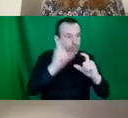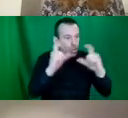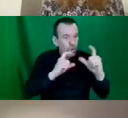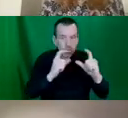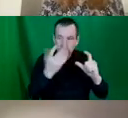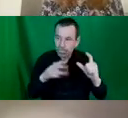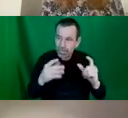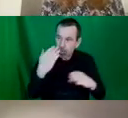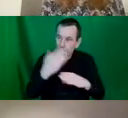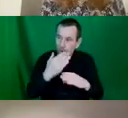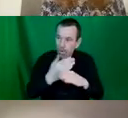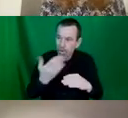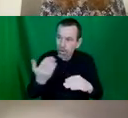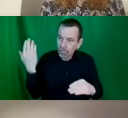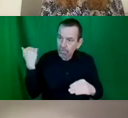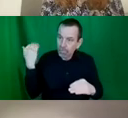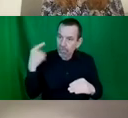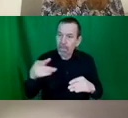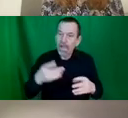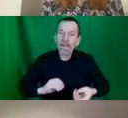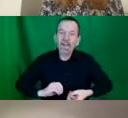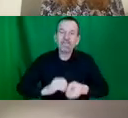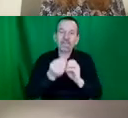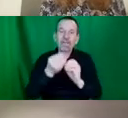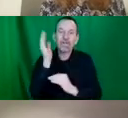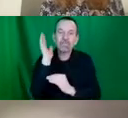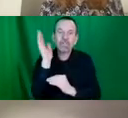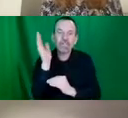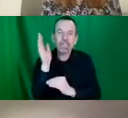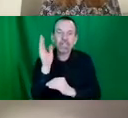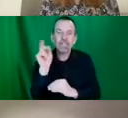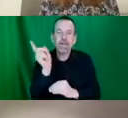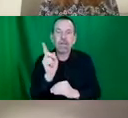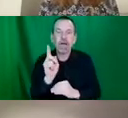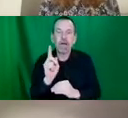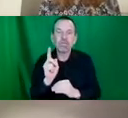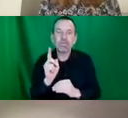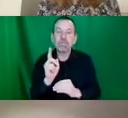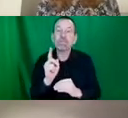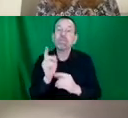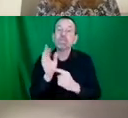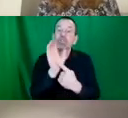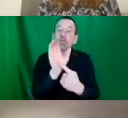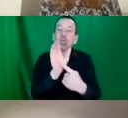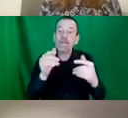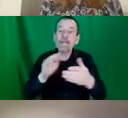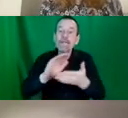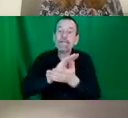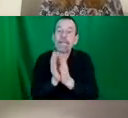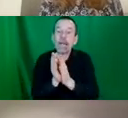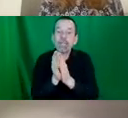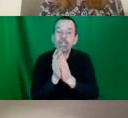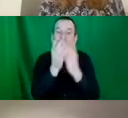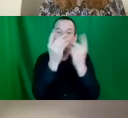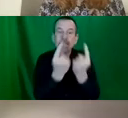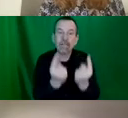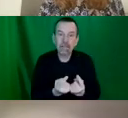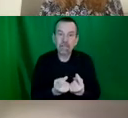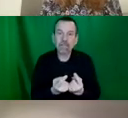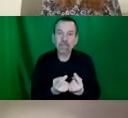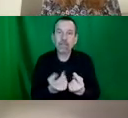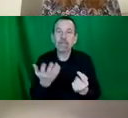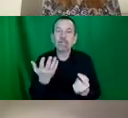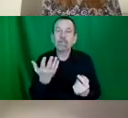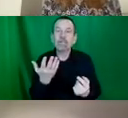and I put together a small presentation of case studies showing damage. We looked at the photos together via screen sharing,